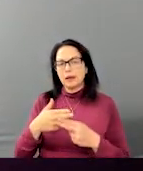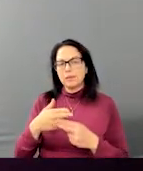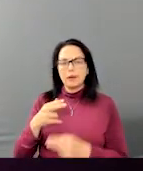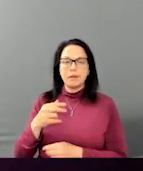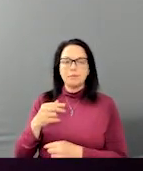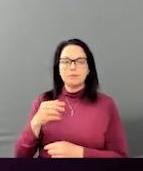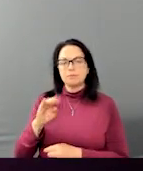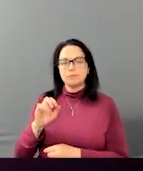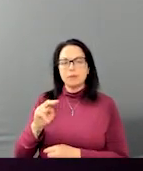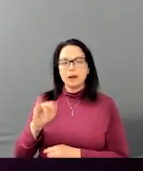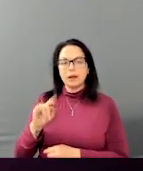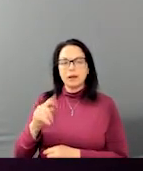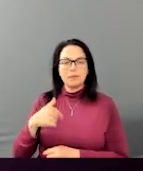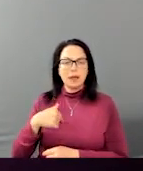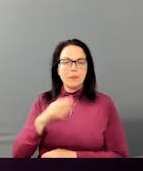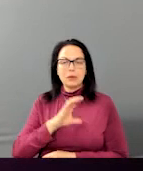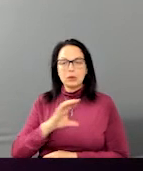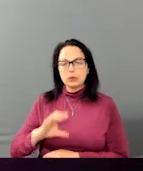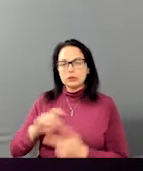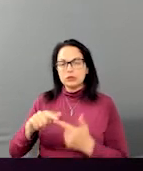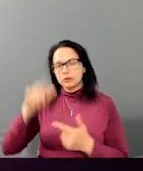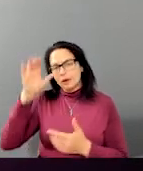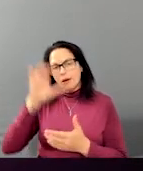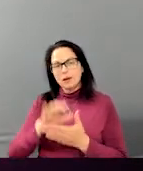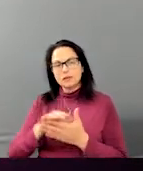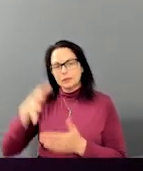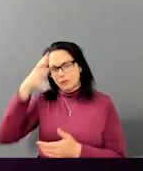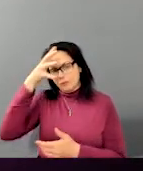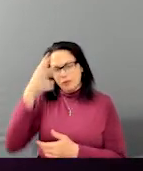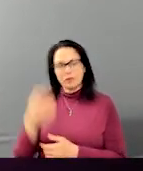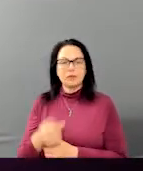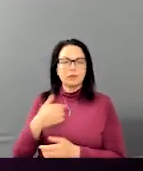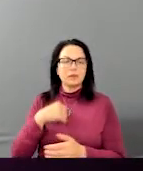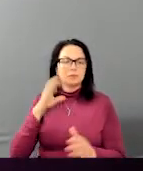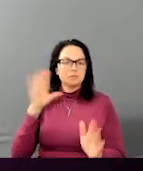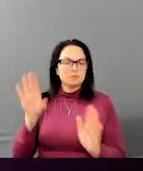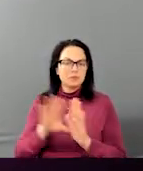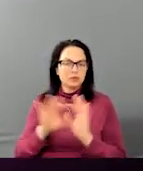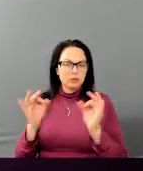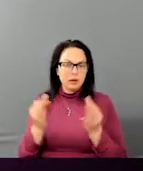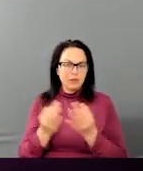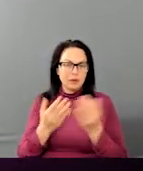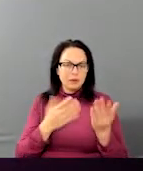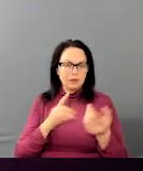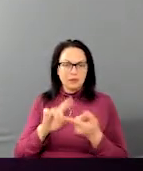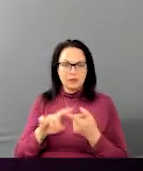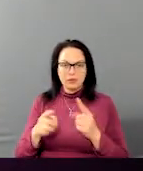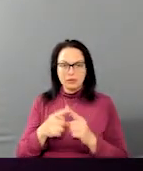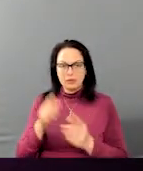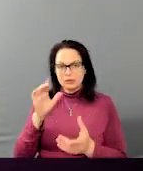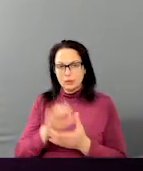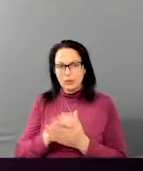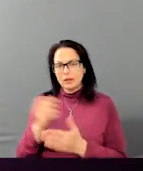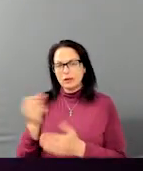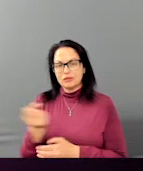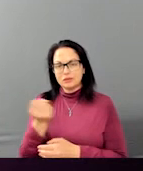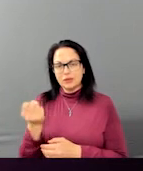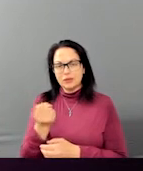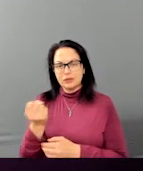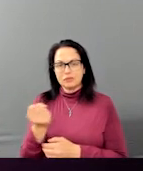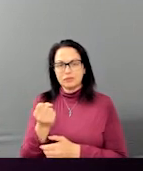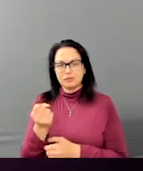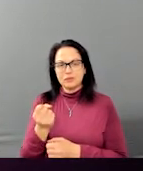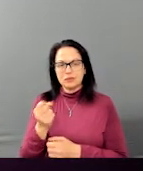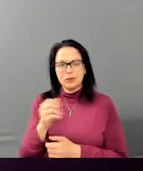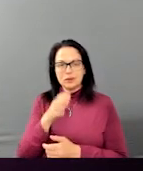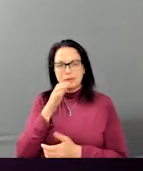Ilegbodu. I'm a Christian, a husband, and a father. Here's a picture of my family. We're at our friend's wedding on Saturday. So that's